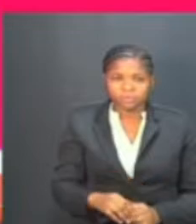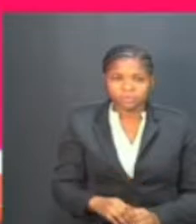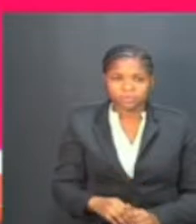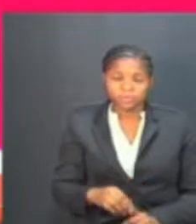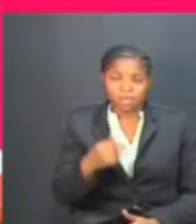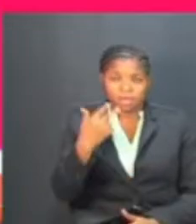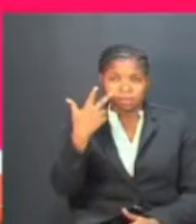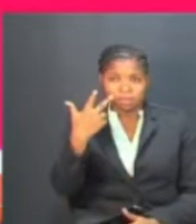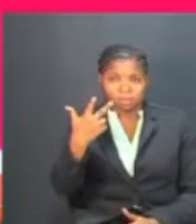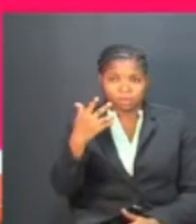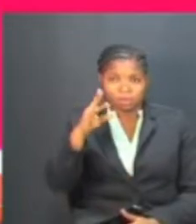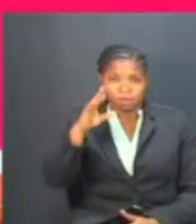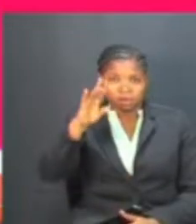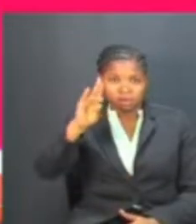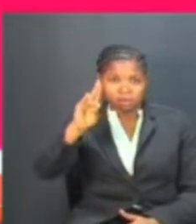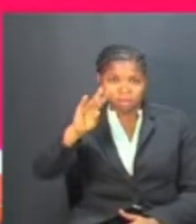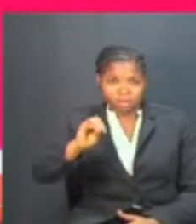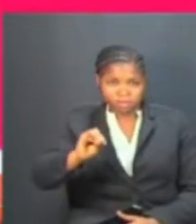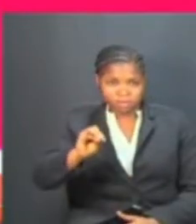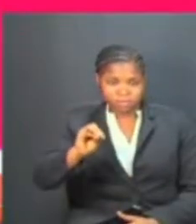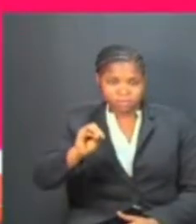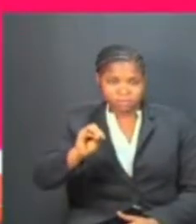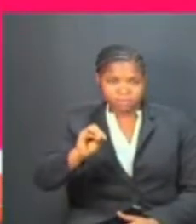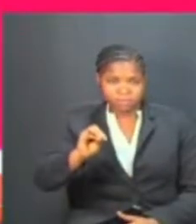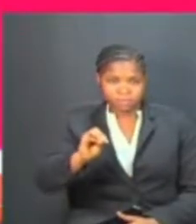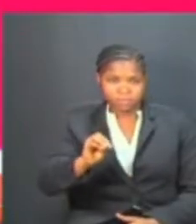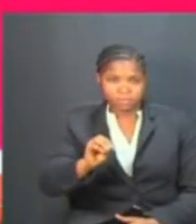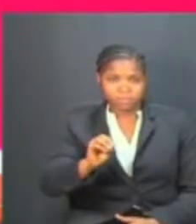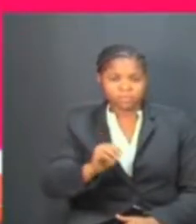Kwame Lukuto.